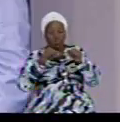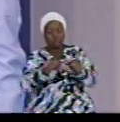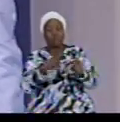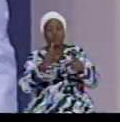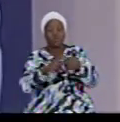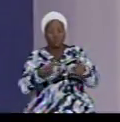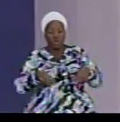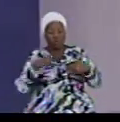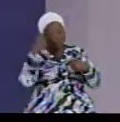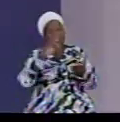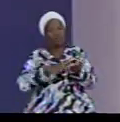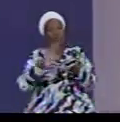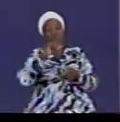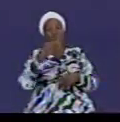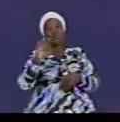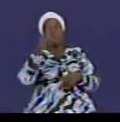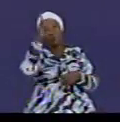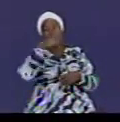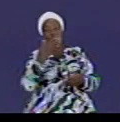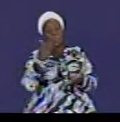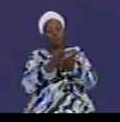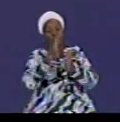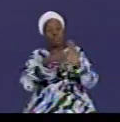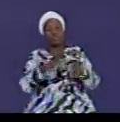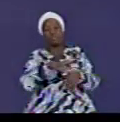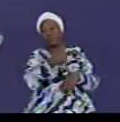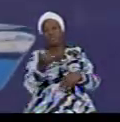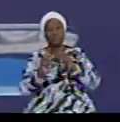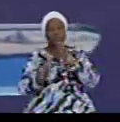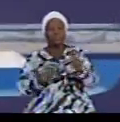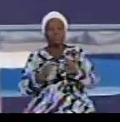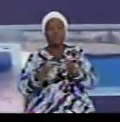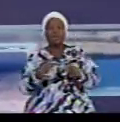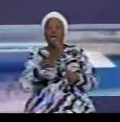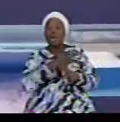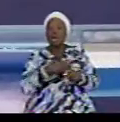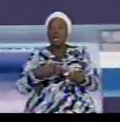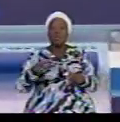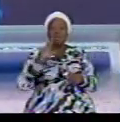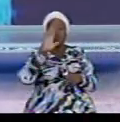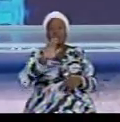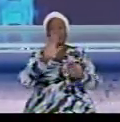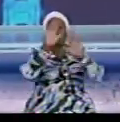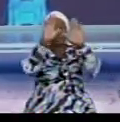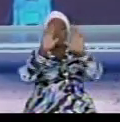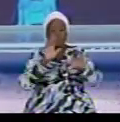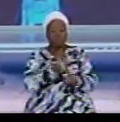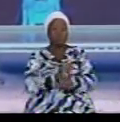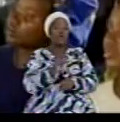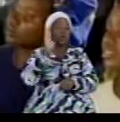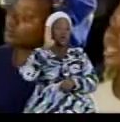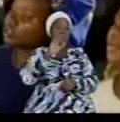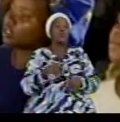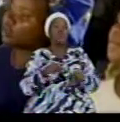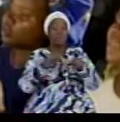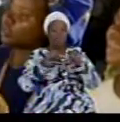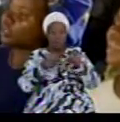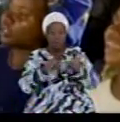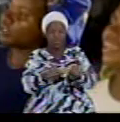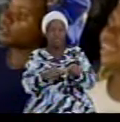living for the glory of God and the goodness of other people, and your miracle will